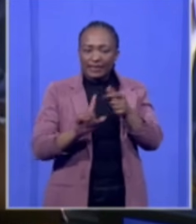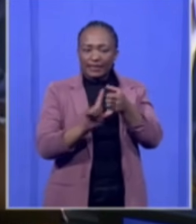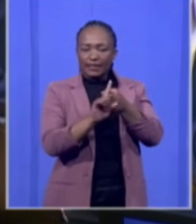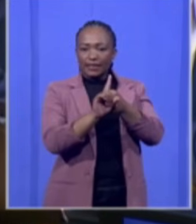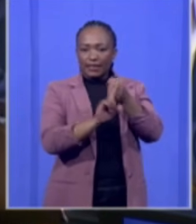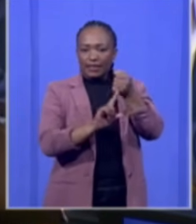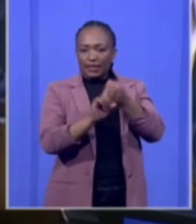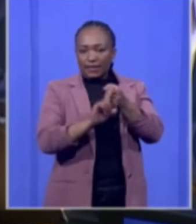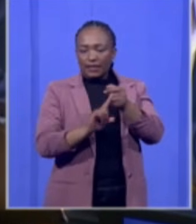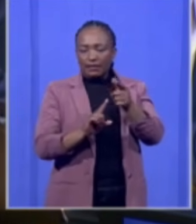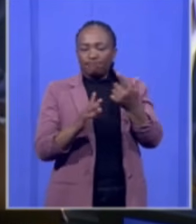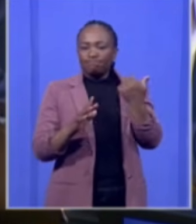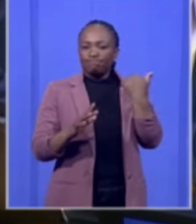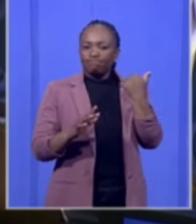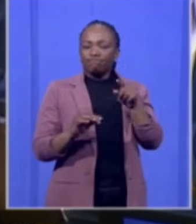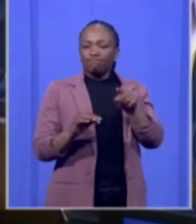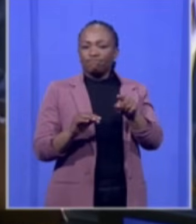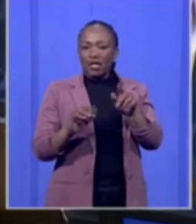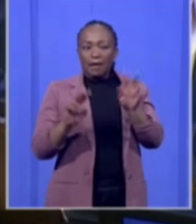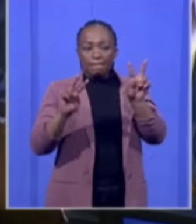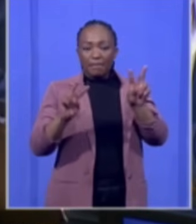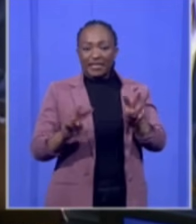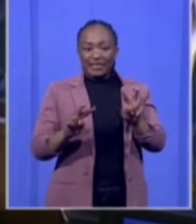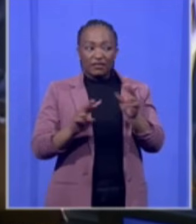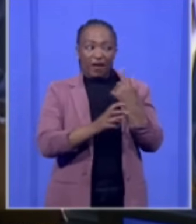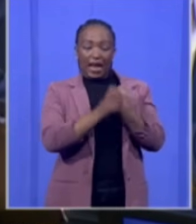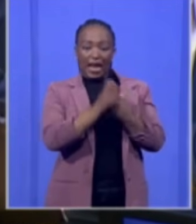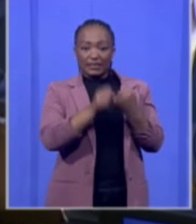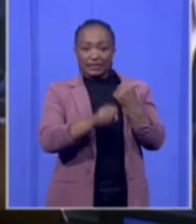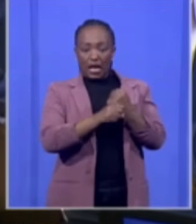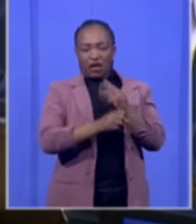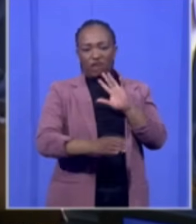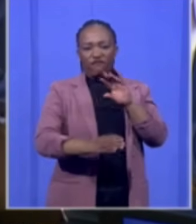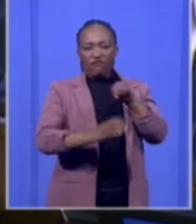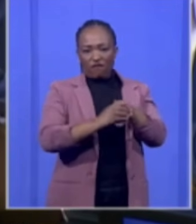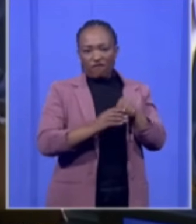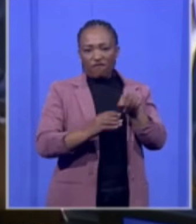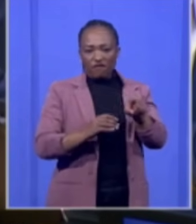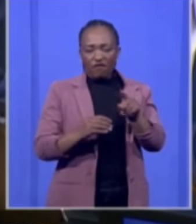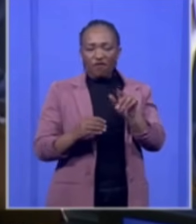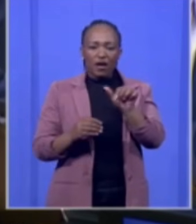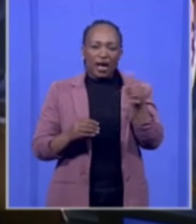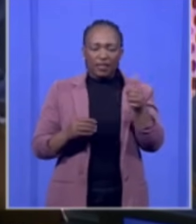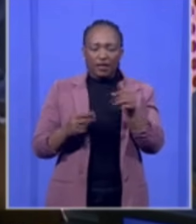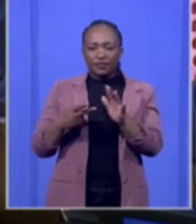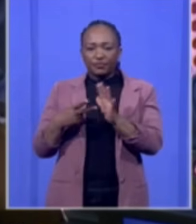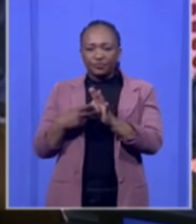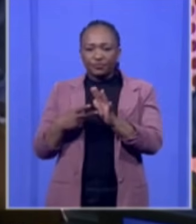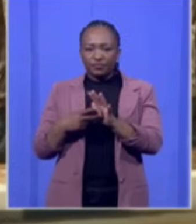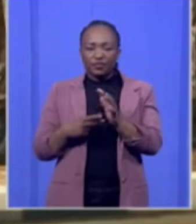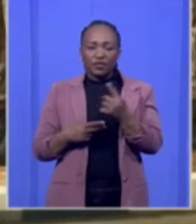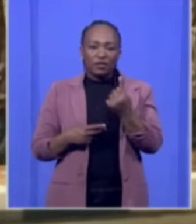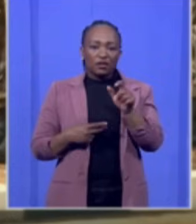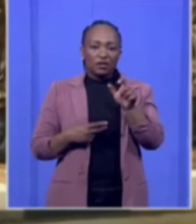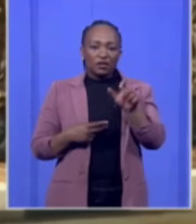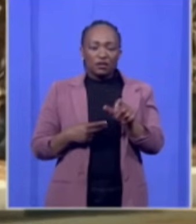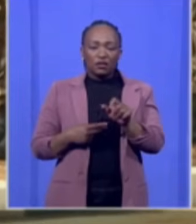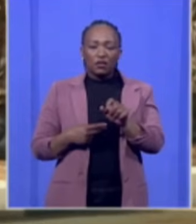the ultimate price for the cause of peace last year, as well as another who's lost his life